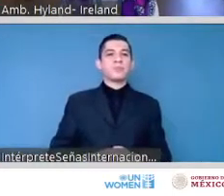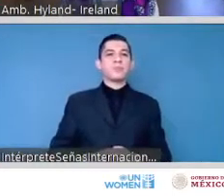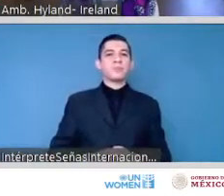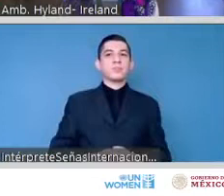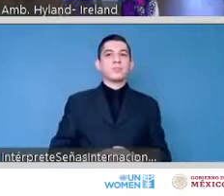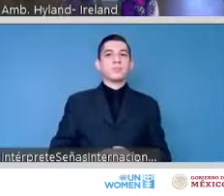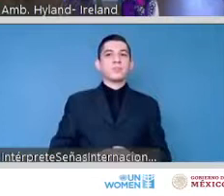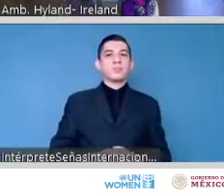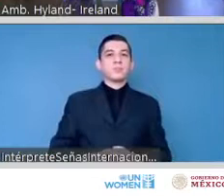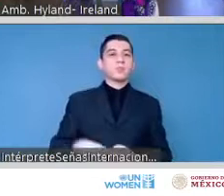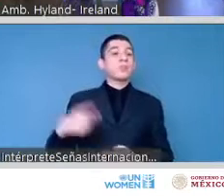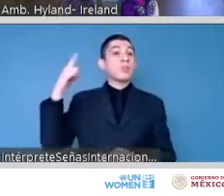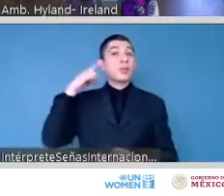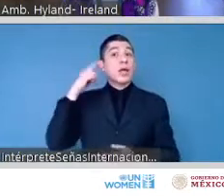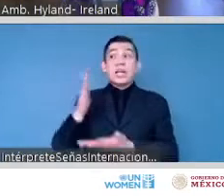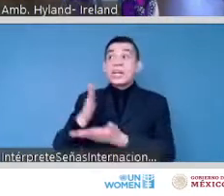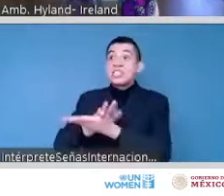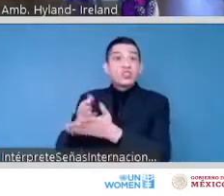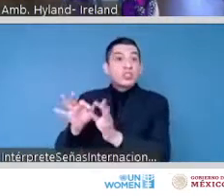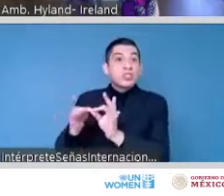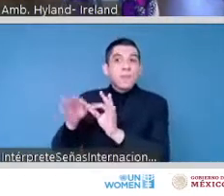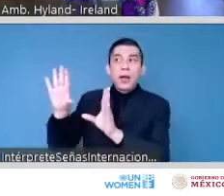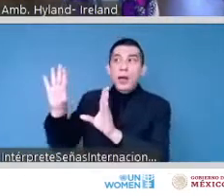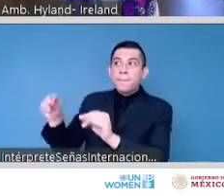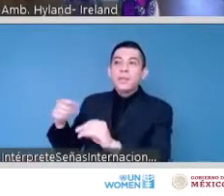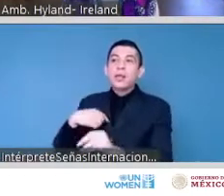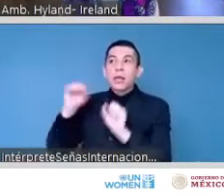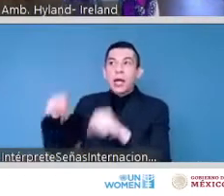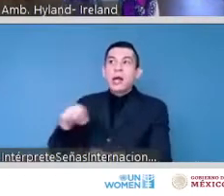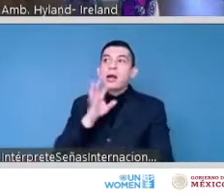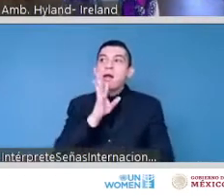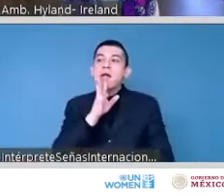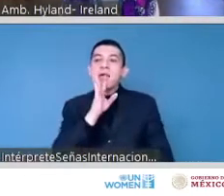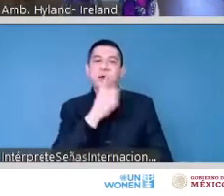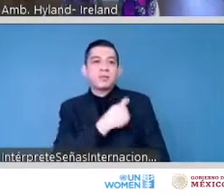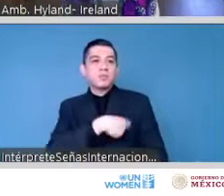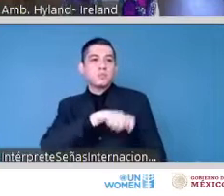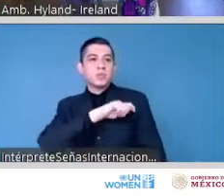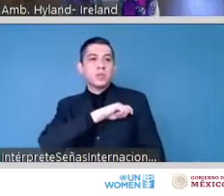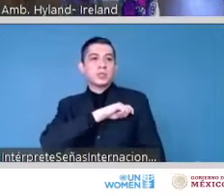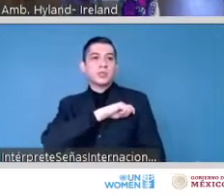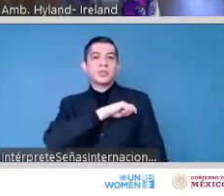back a number of times to also what our first panelist, Ms. Radhika, alluded to,